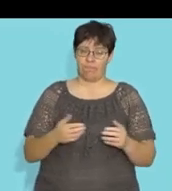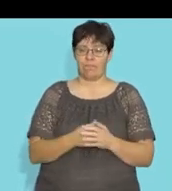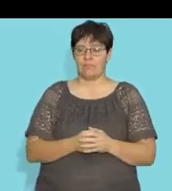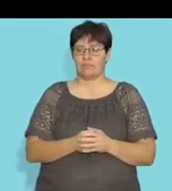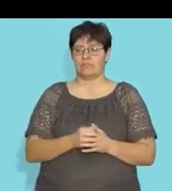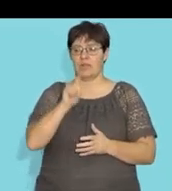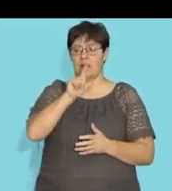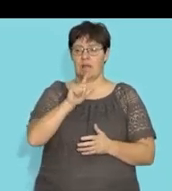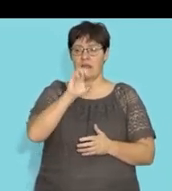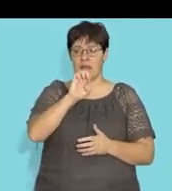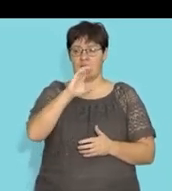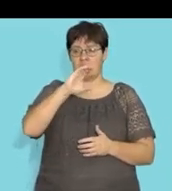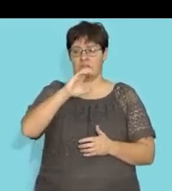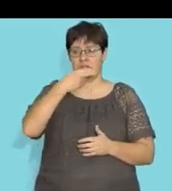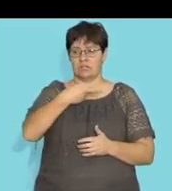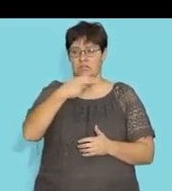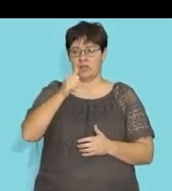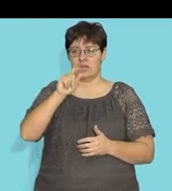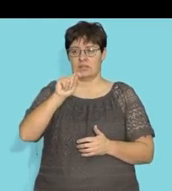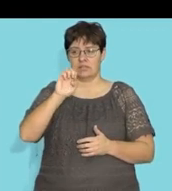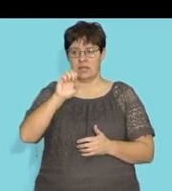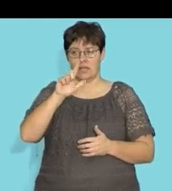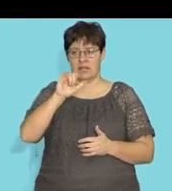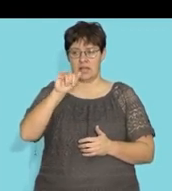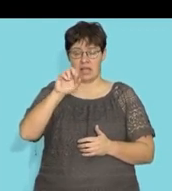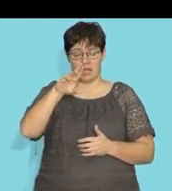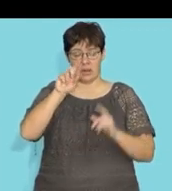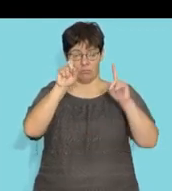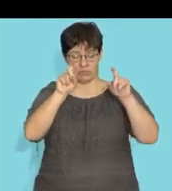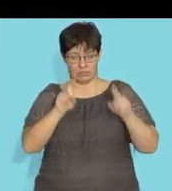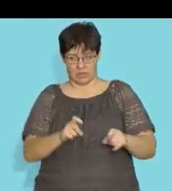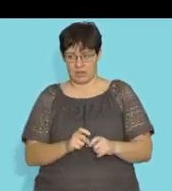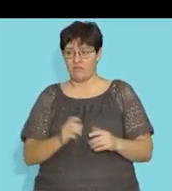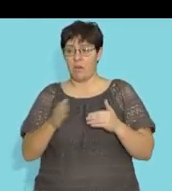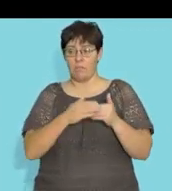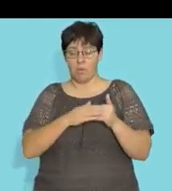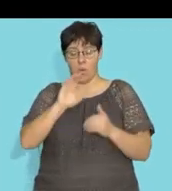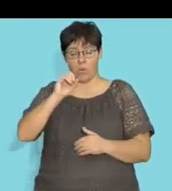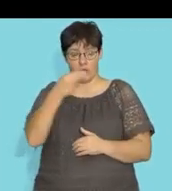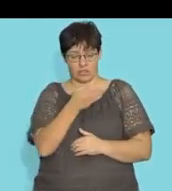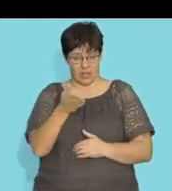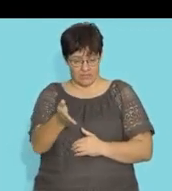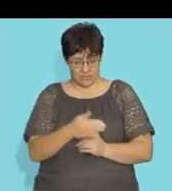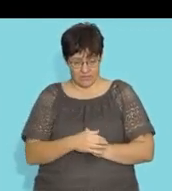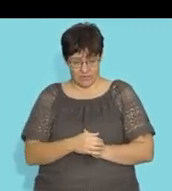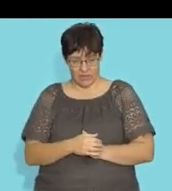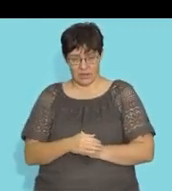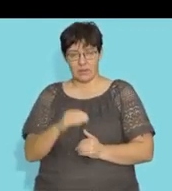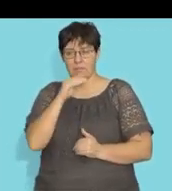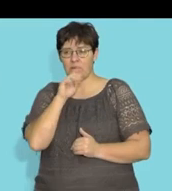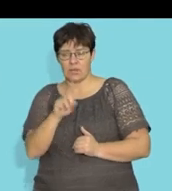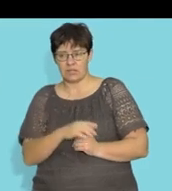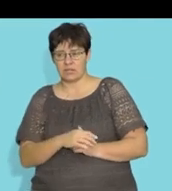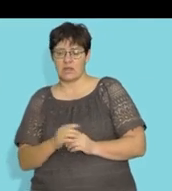According to Le Chatelier, if we have a high concentration of hydroxide ions in the solution, it will basically